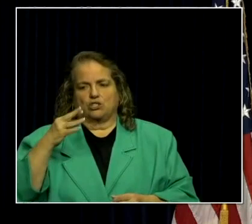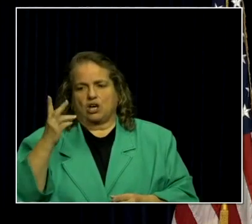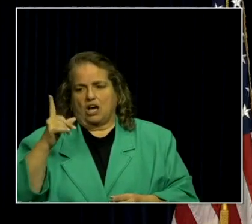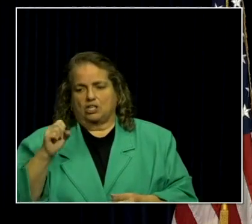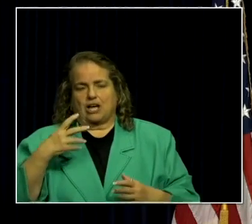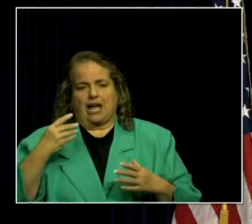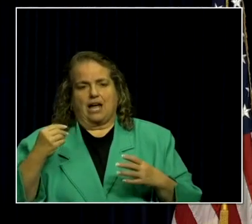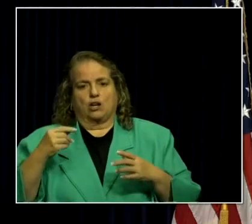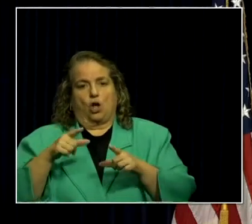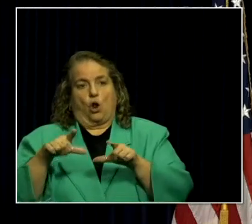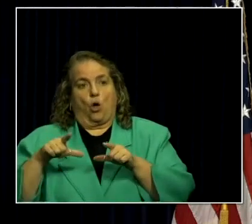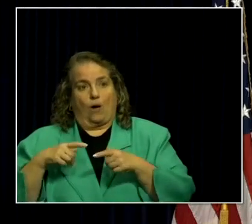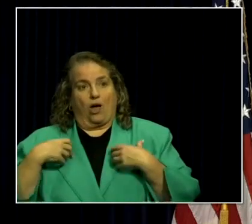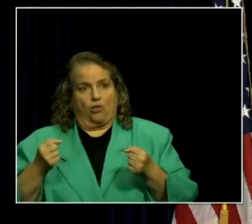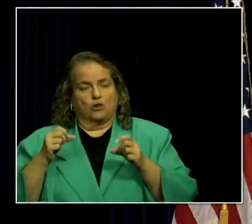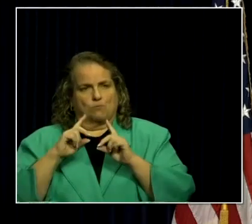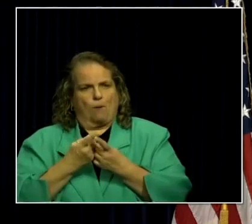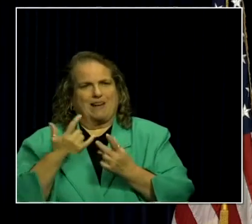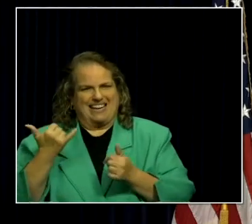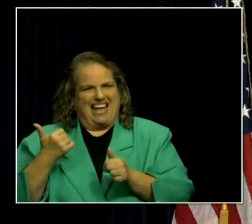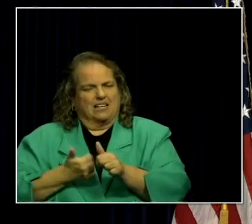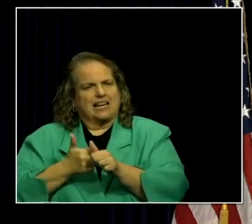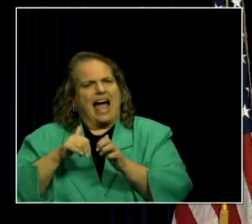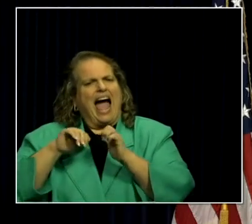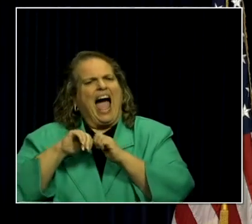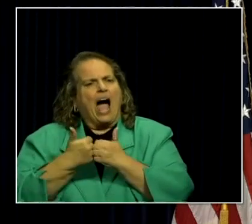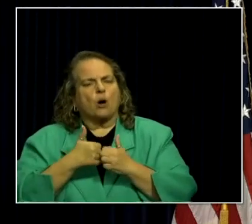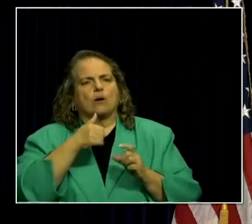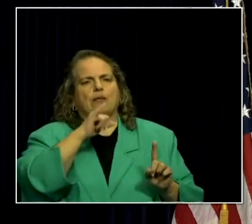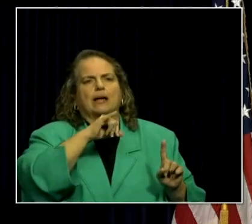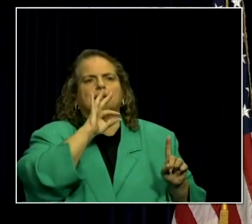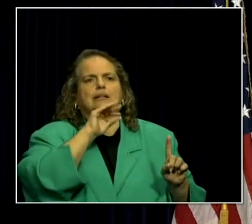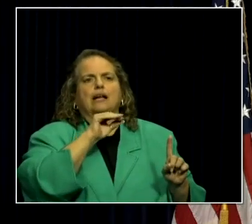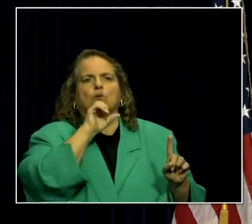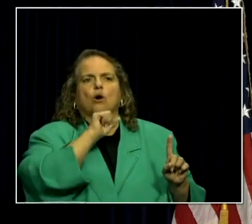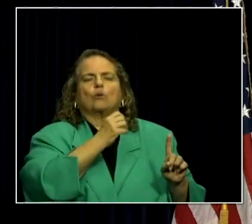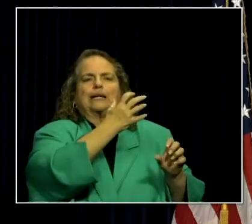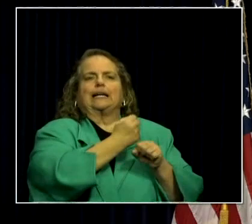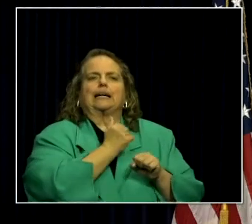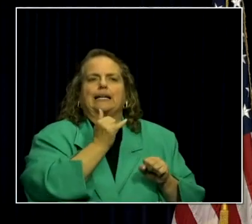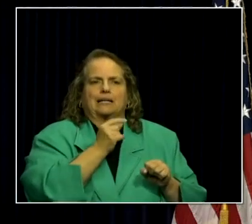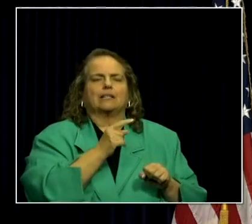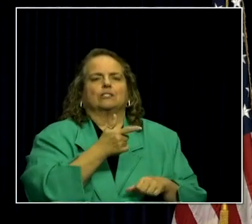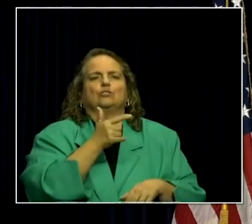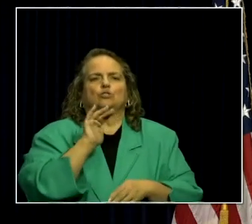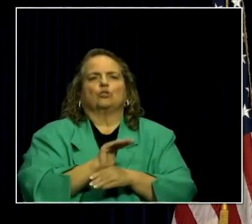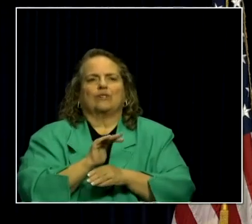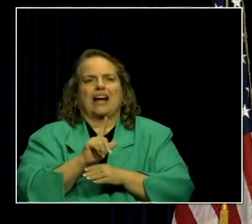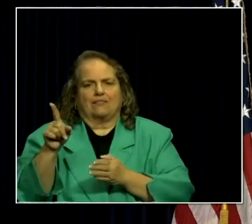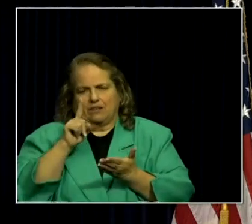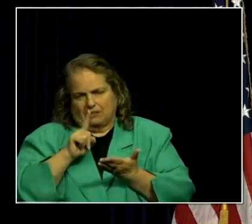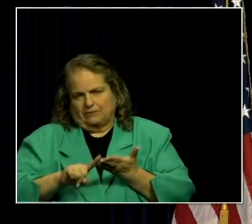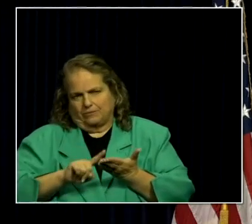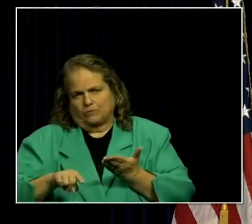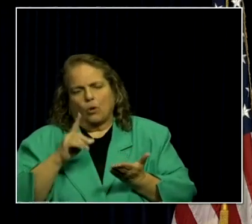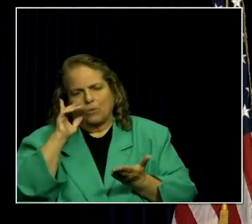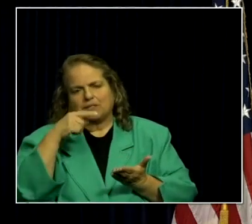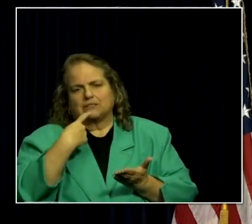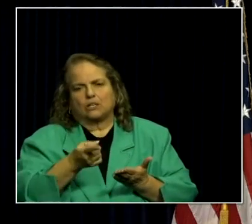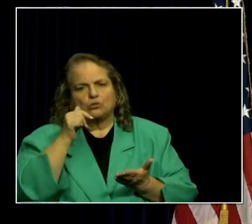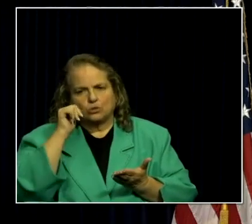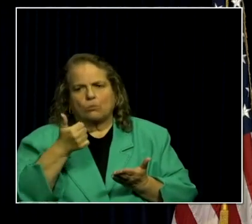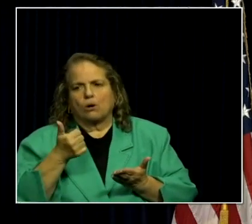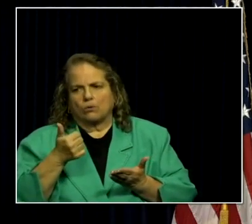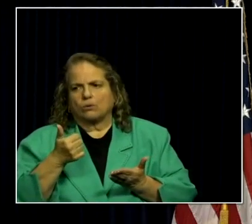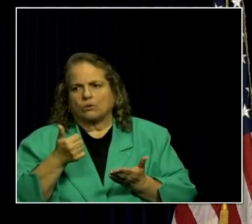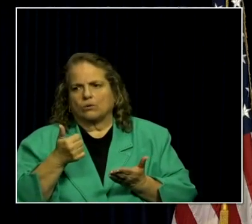are going to provide more information tonight. I want to give them the opportunity to do that, and I don't have any additional details